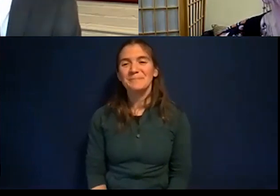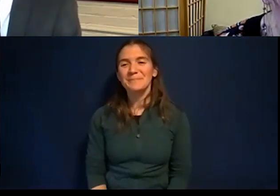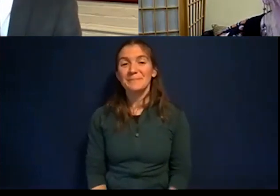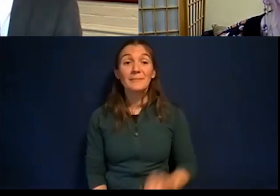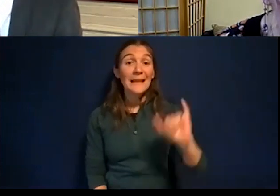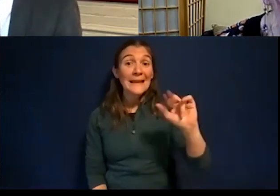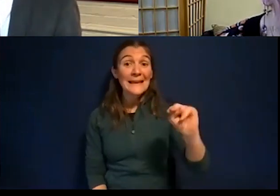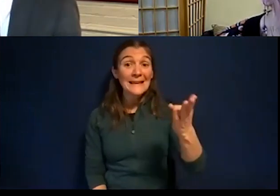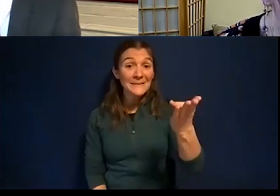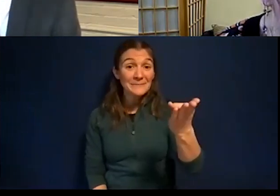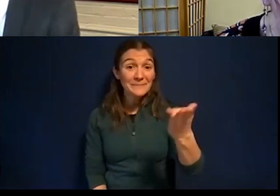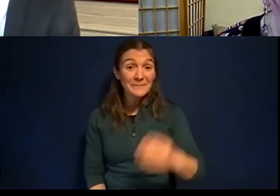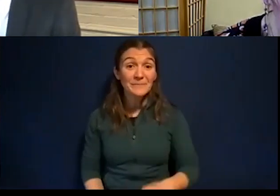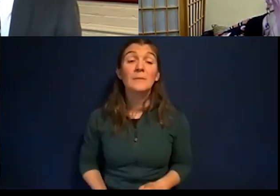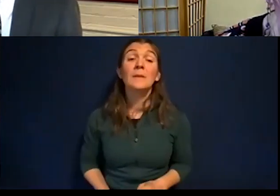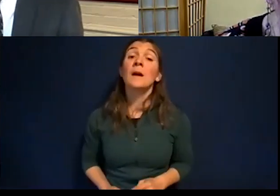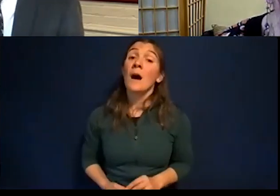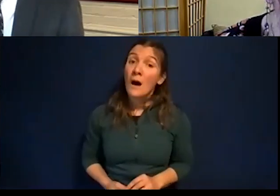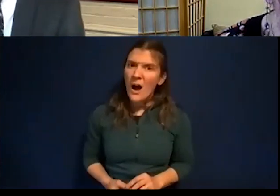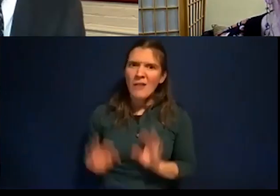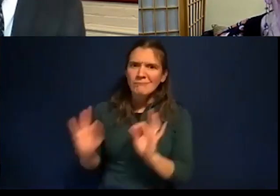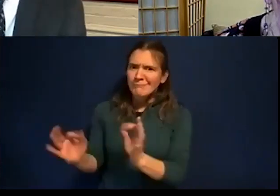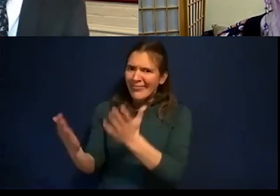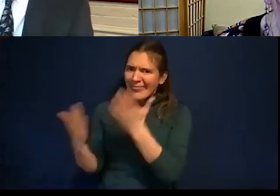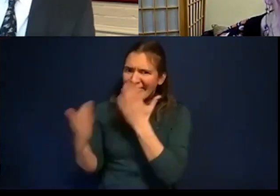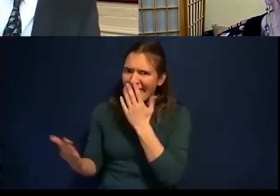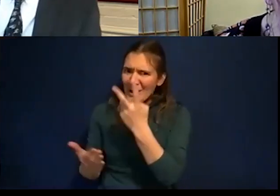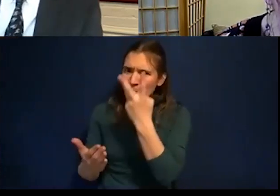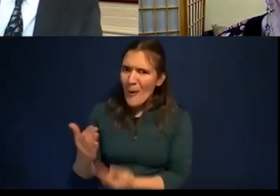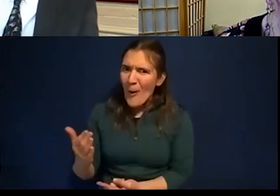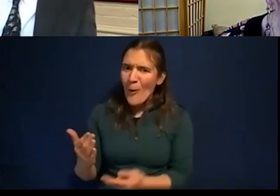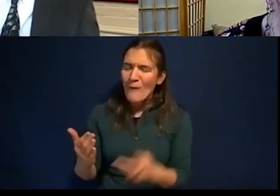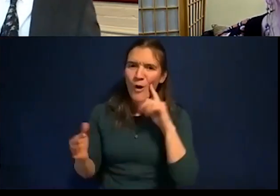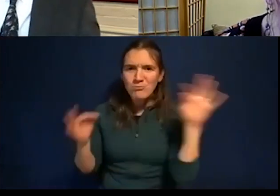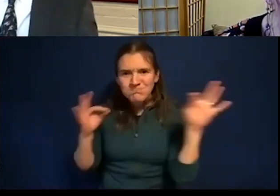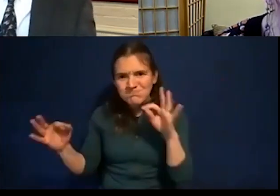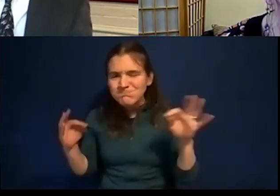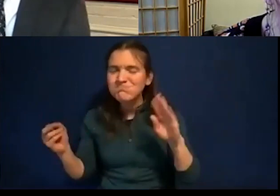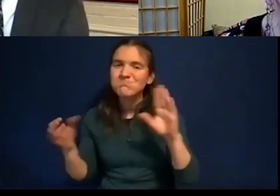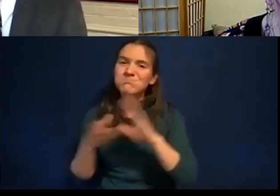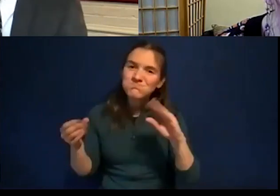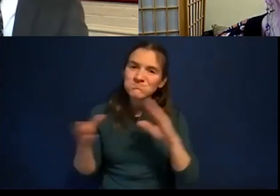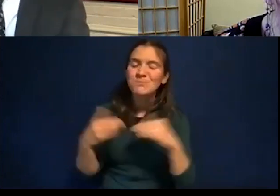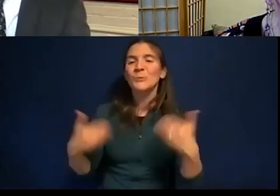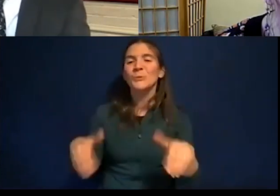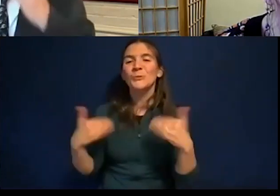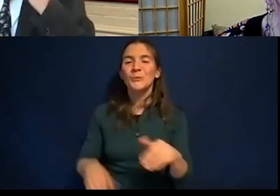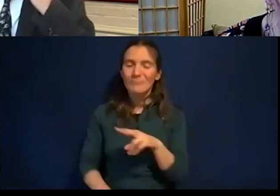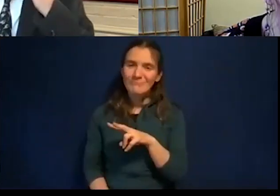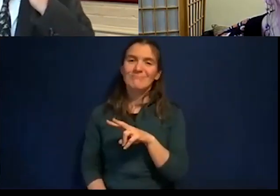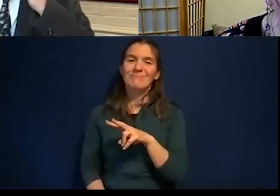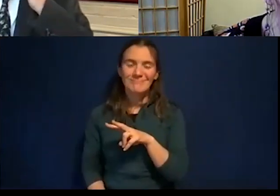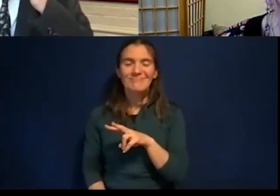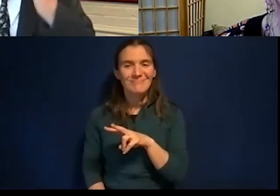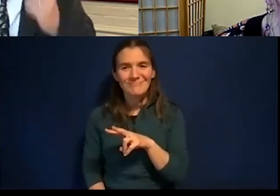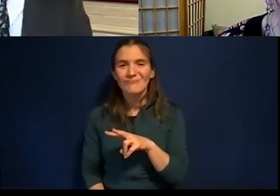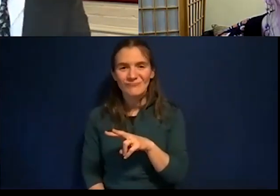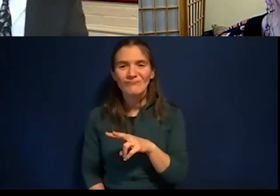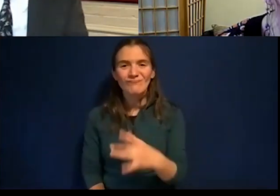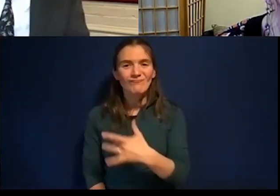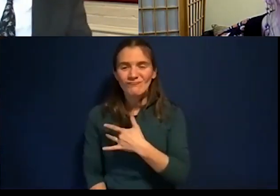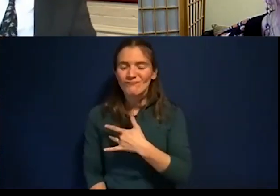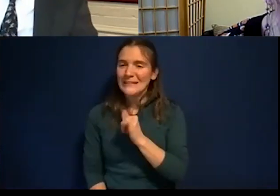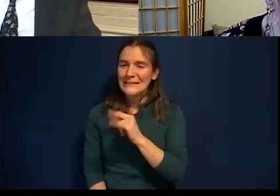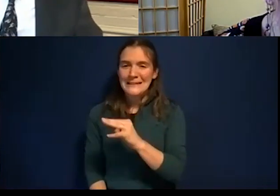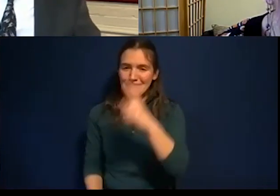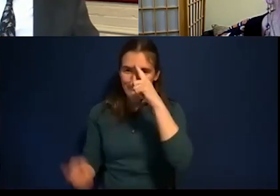Ian. Yeah, thank you both so much for your presentation. I really echo Tim. I think